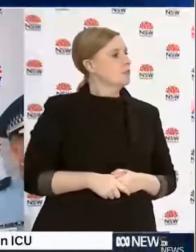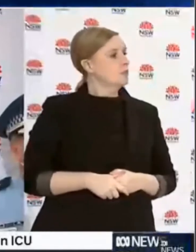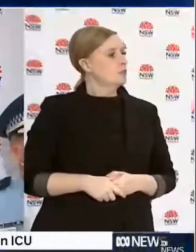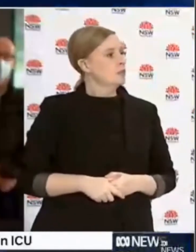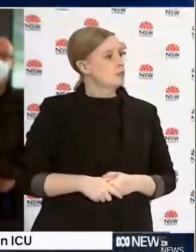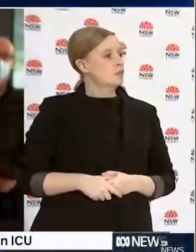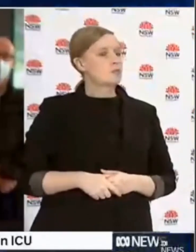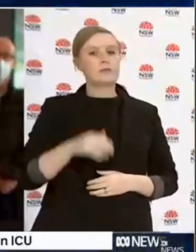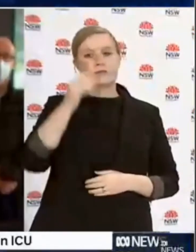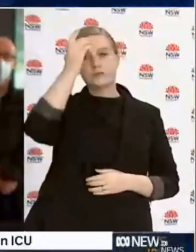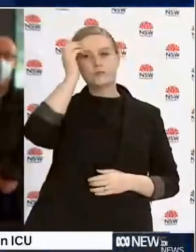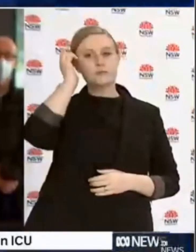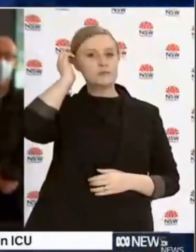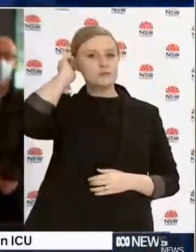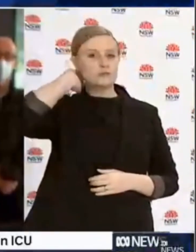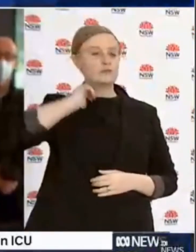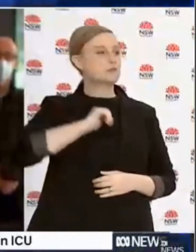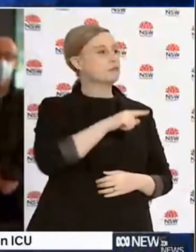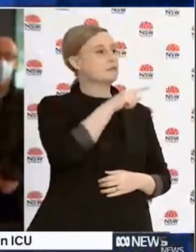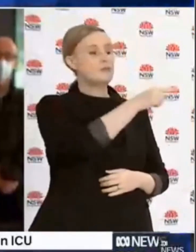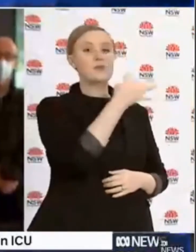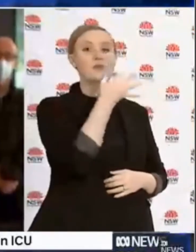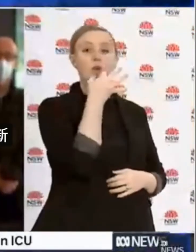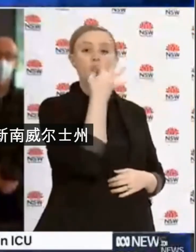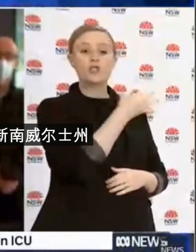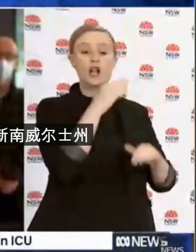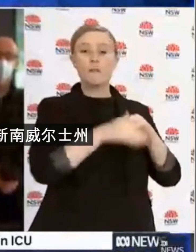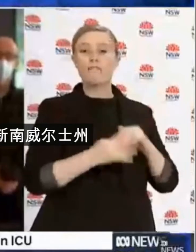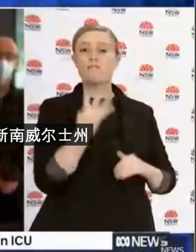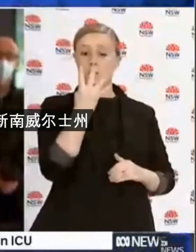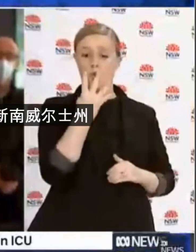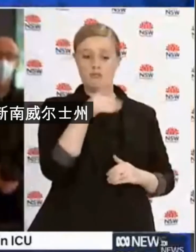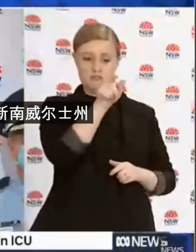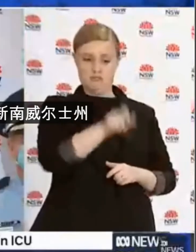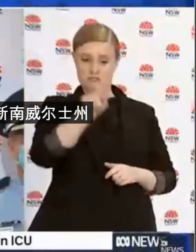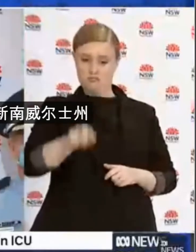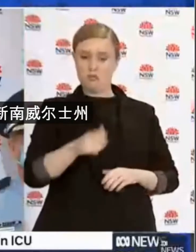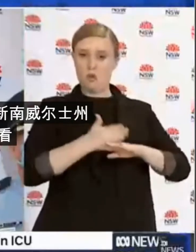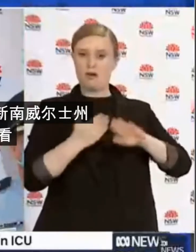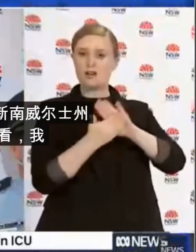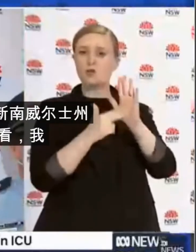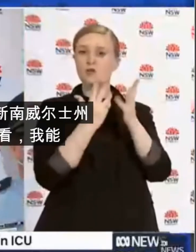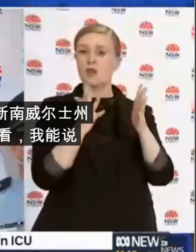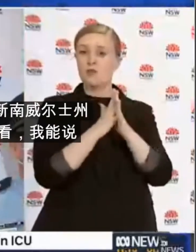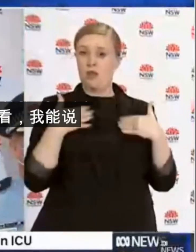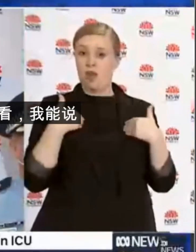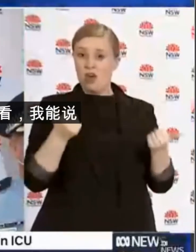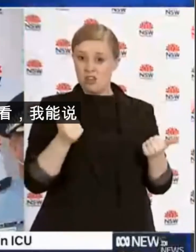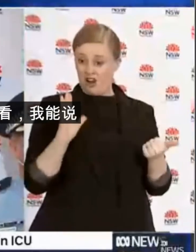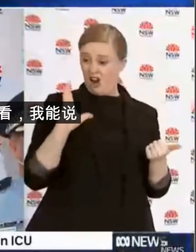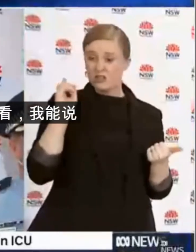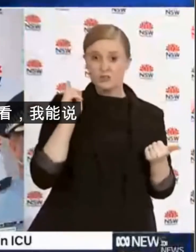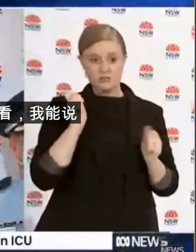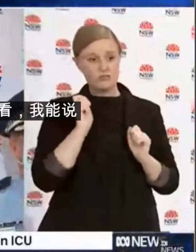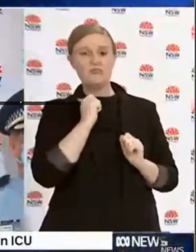the investigation into 4 New South Wales health staff that may have attended the protest last weekend? Sure. Yeah, look, can I just say how disappointed